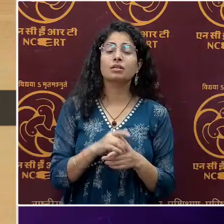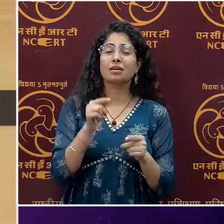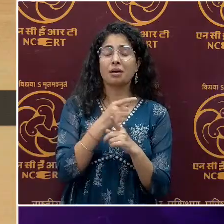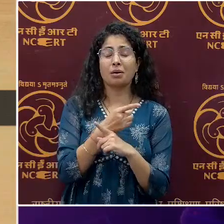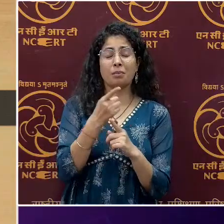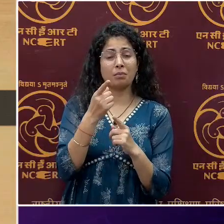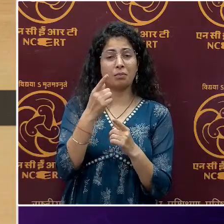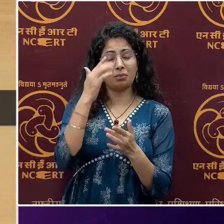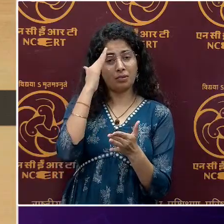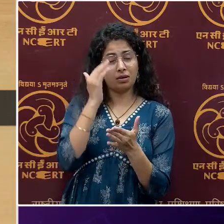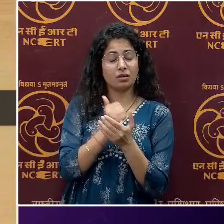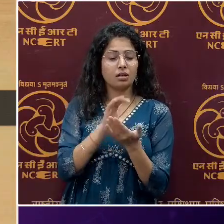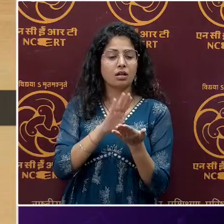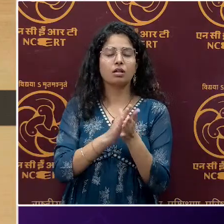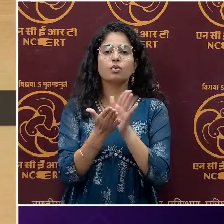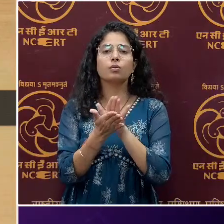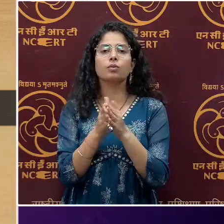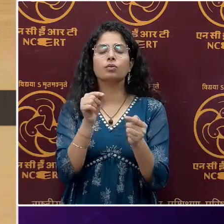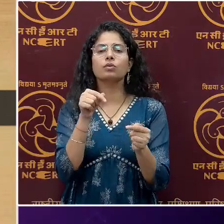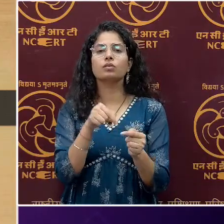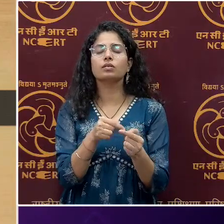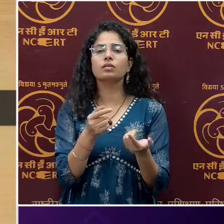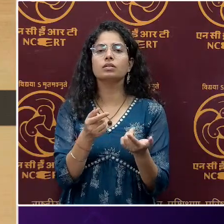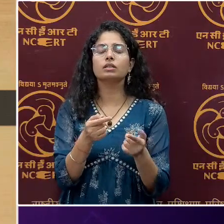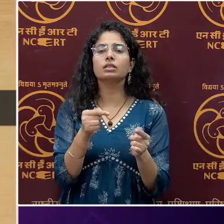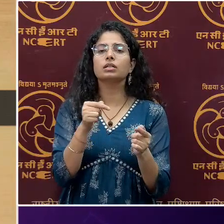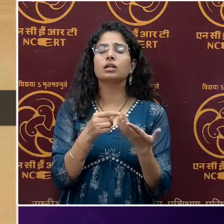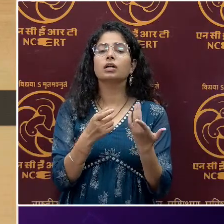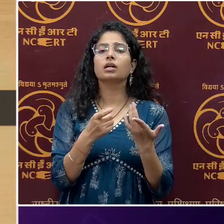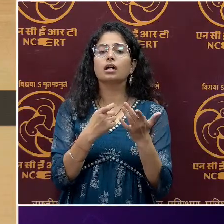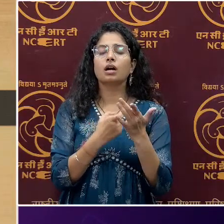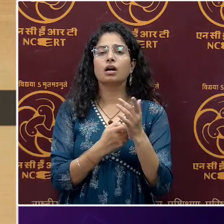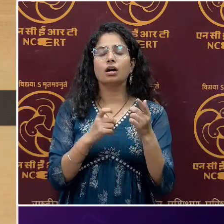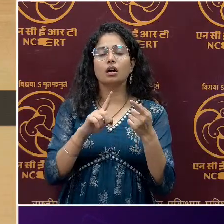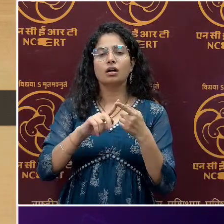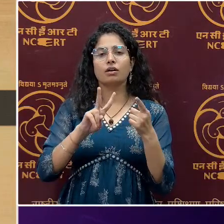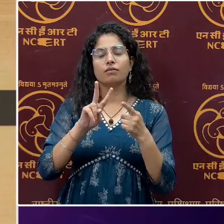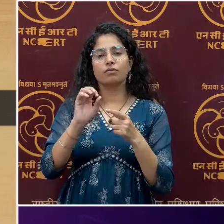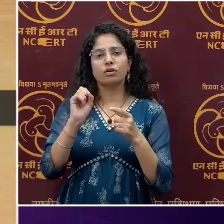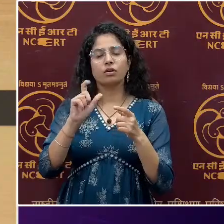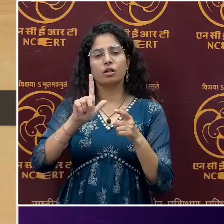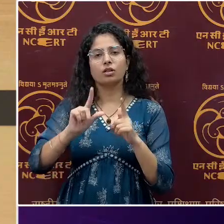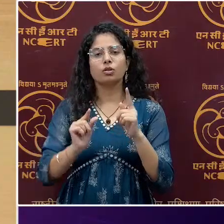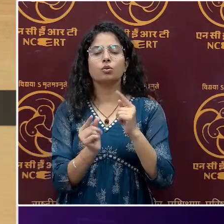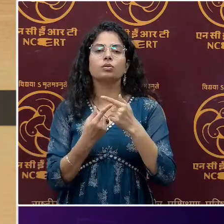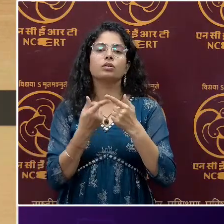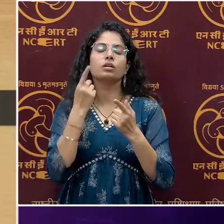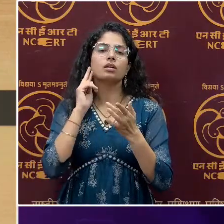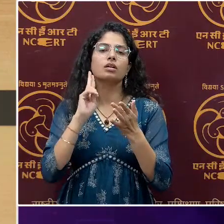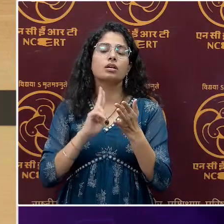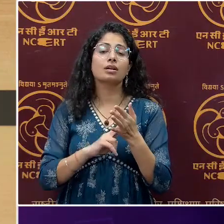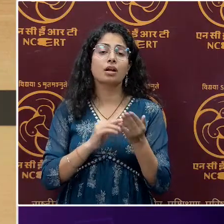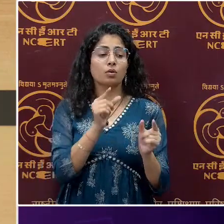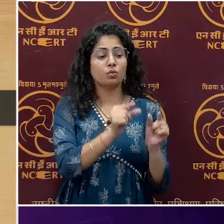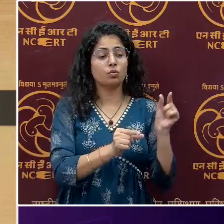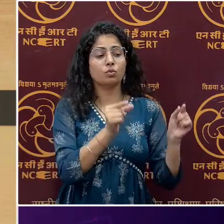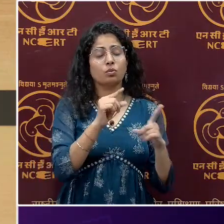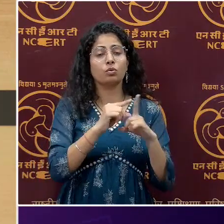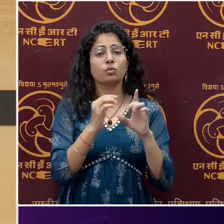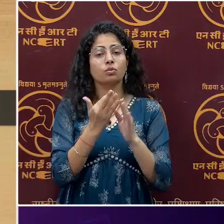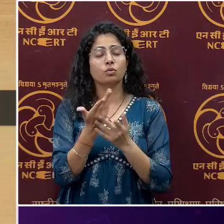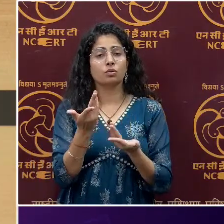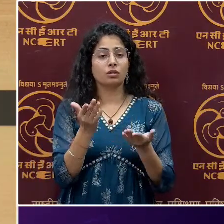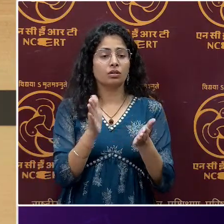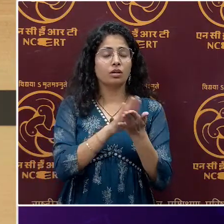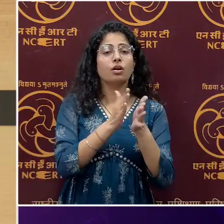believe, ma'am, chapati, roti revolution is there. Okay. People are sending rotis from one village to another village to say that they